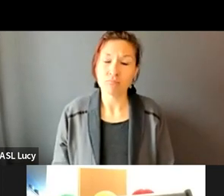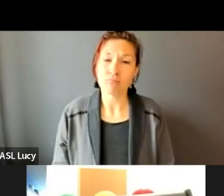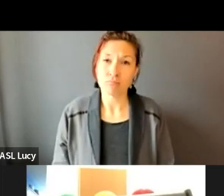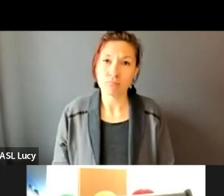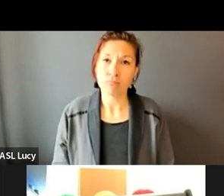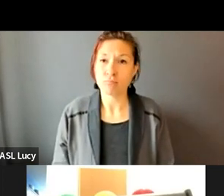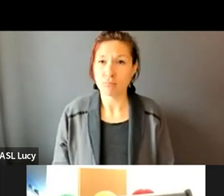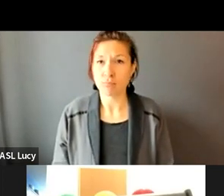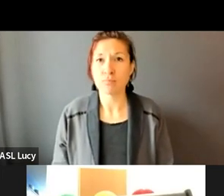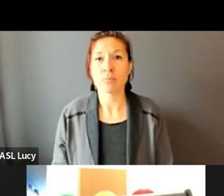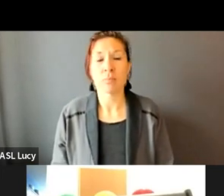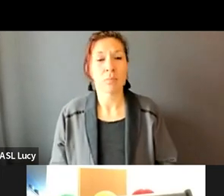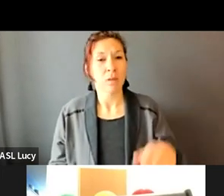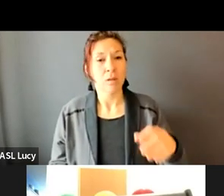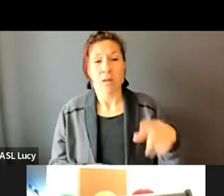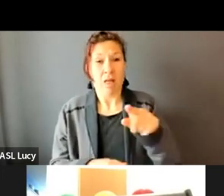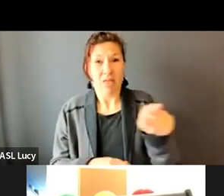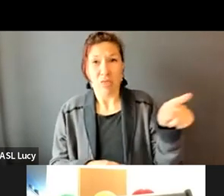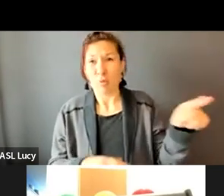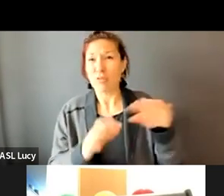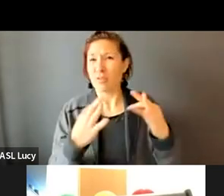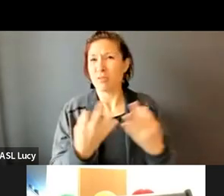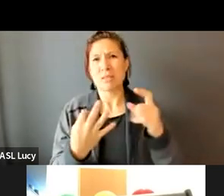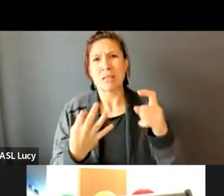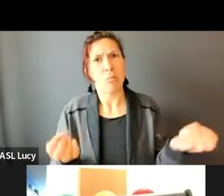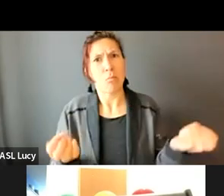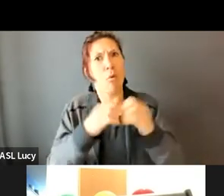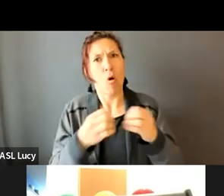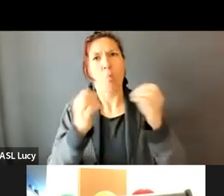need those resources much more